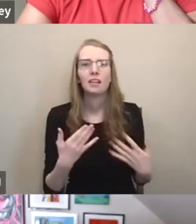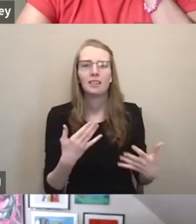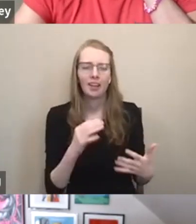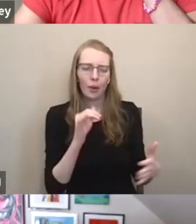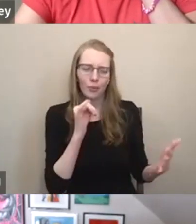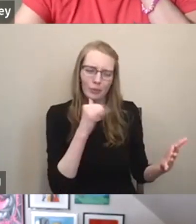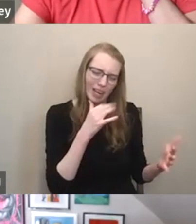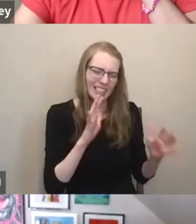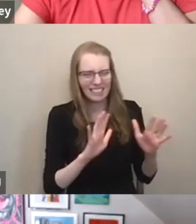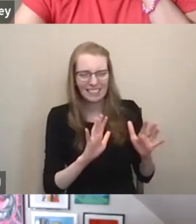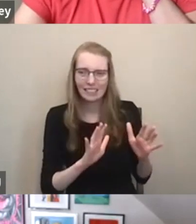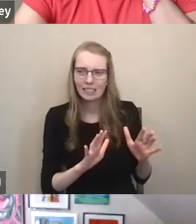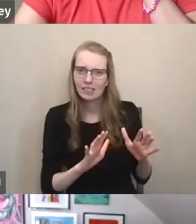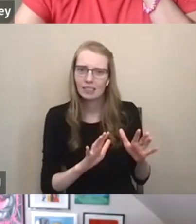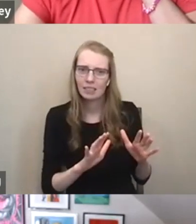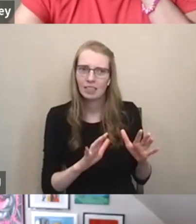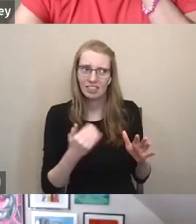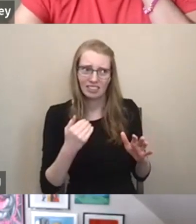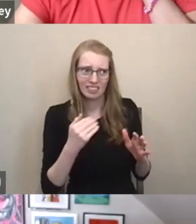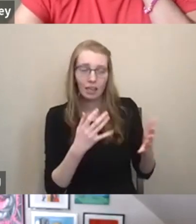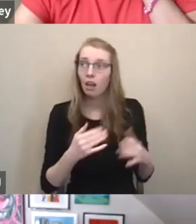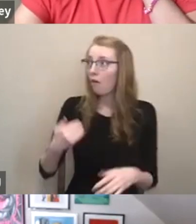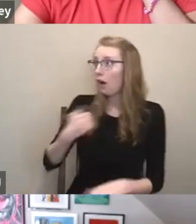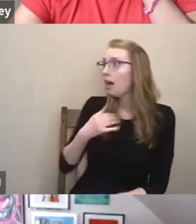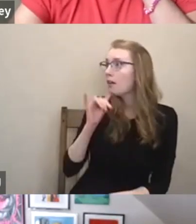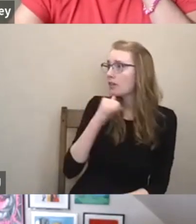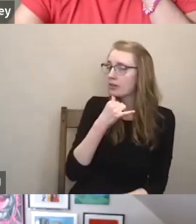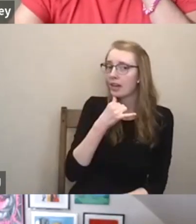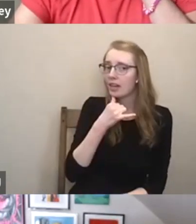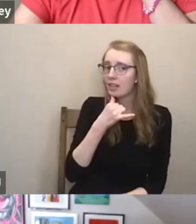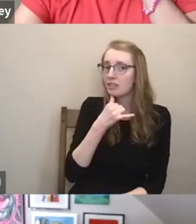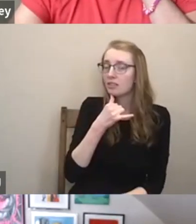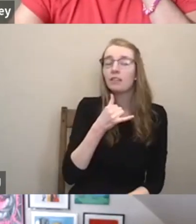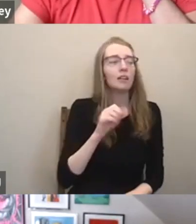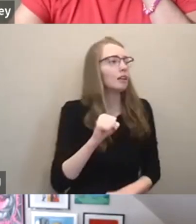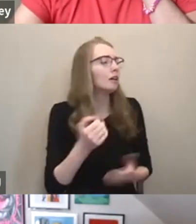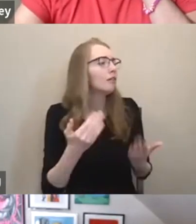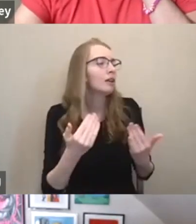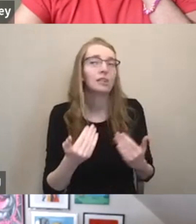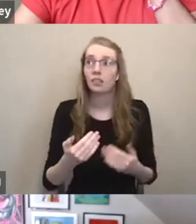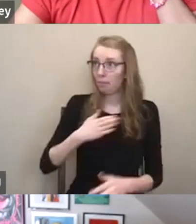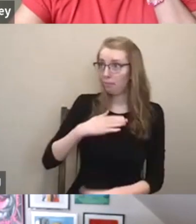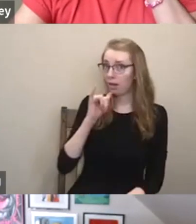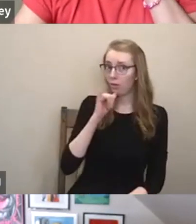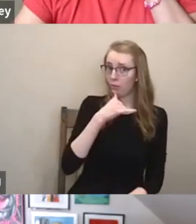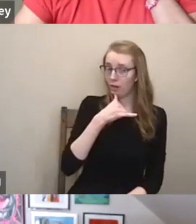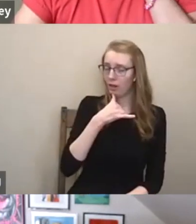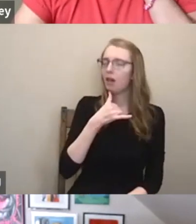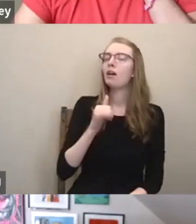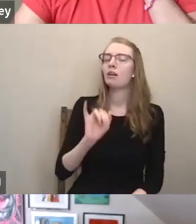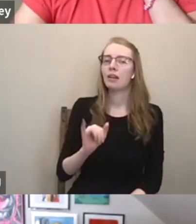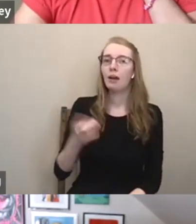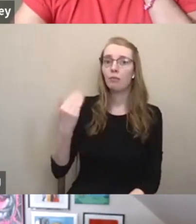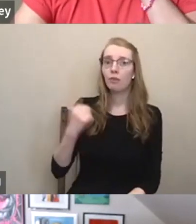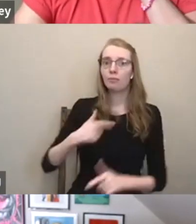but I do have a regret. Yeah. What is it? Do you want to know my regret is? Yeah. Okay. So I happened to be living in Vancouver